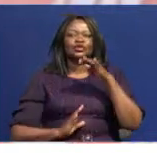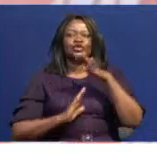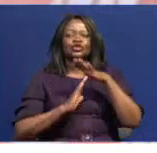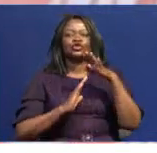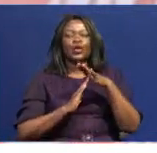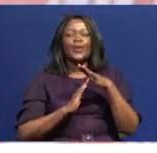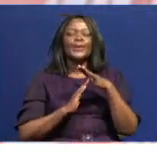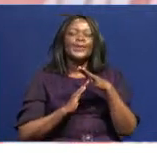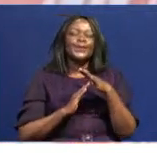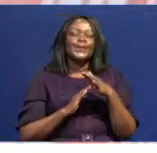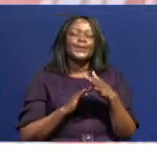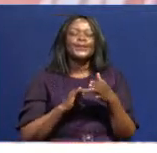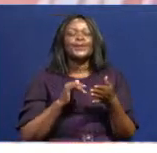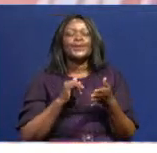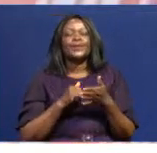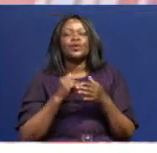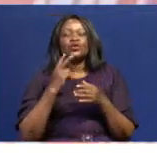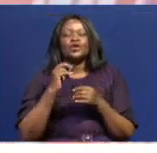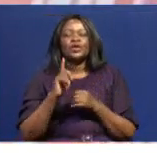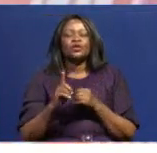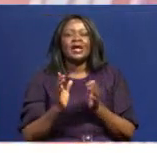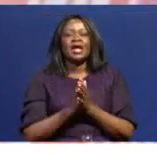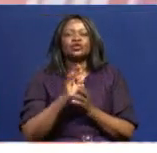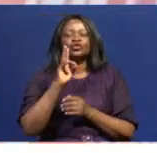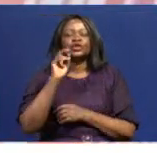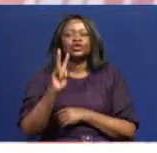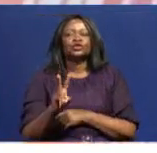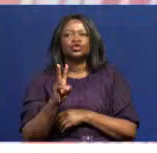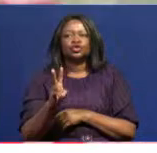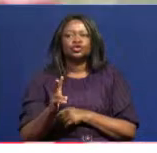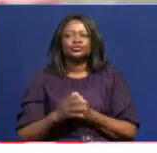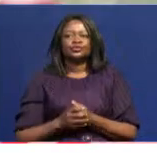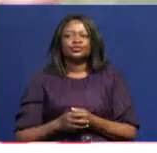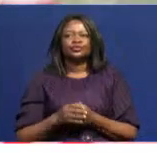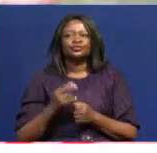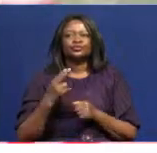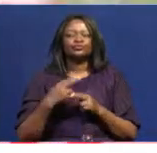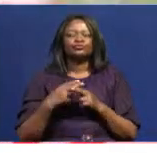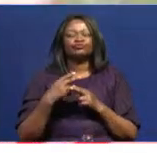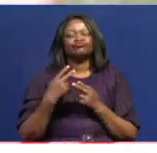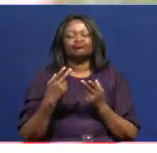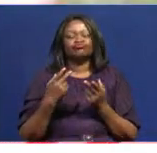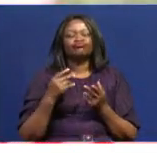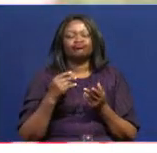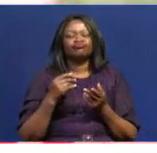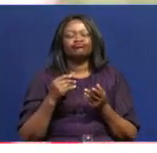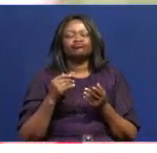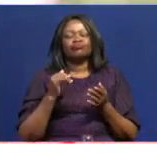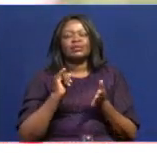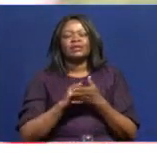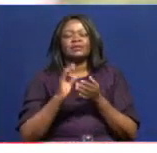the podium in both the year 2021 and 2022. Two names to watch out for are